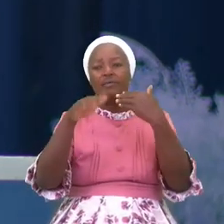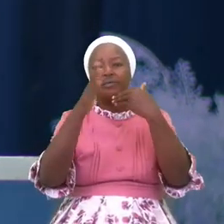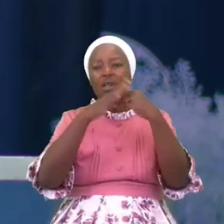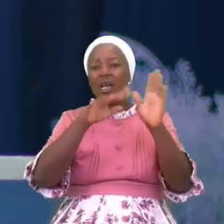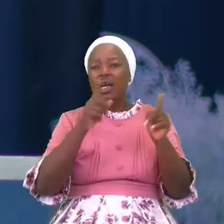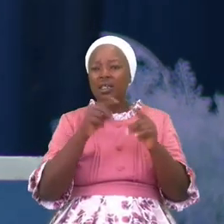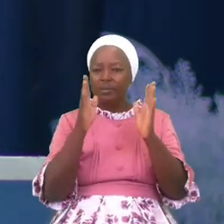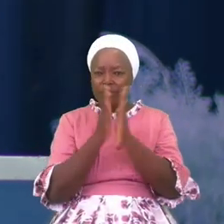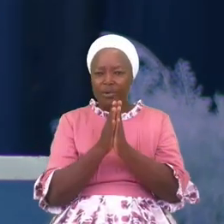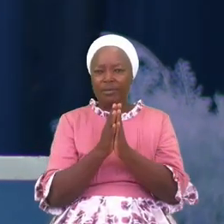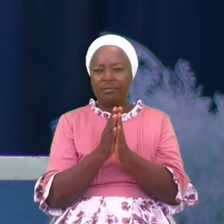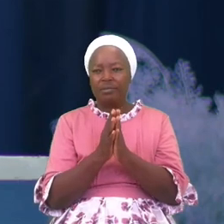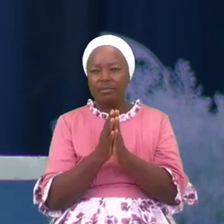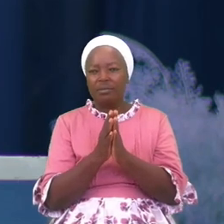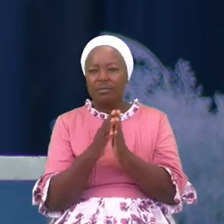So clear.